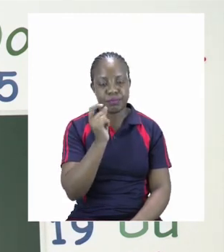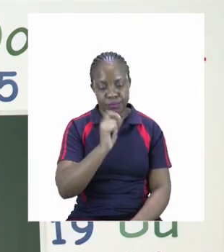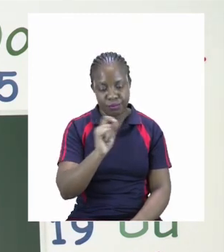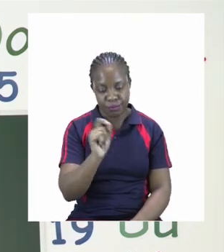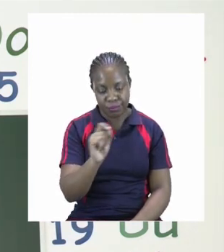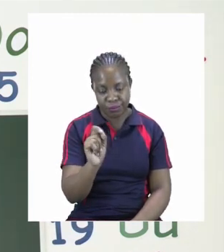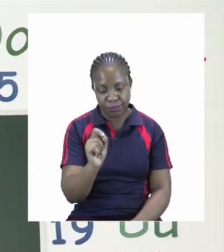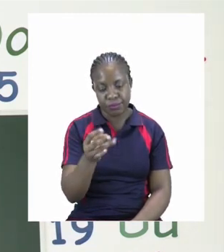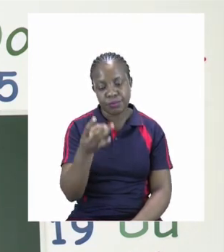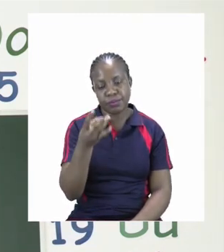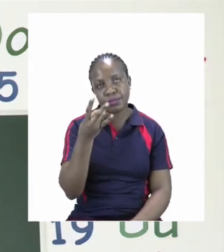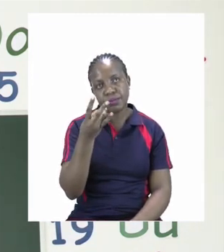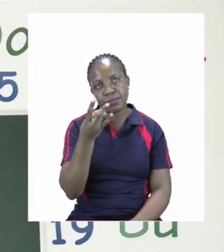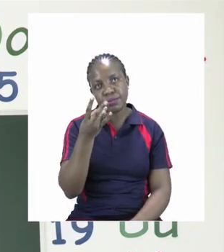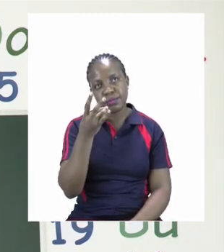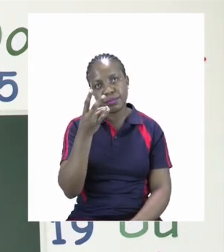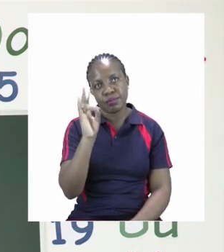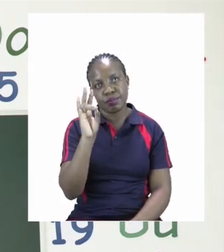the number